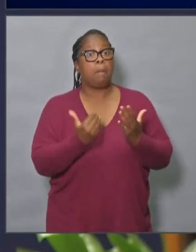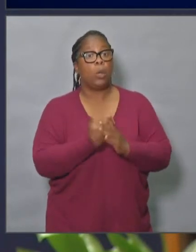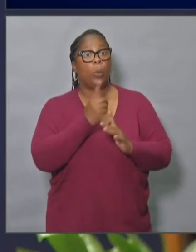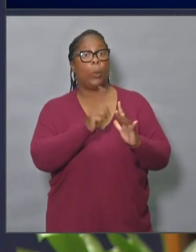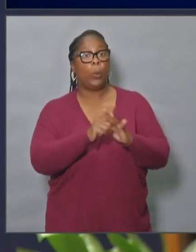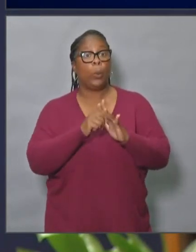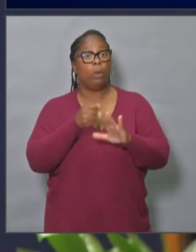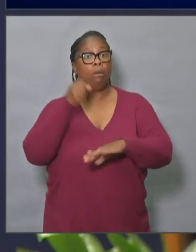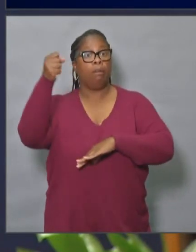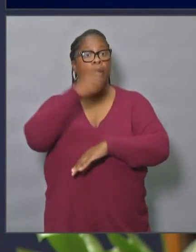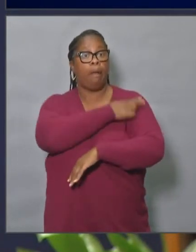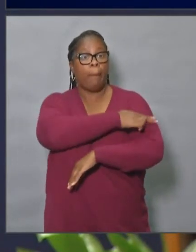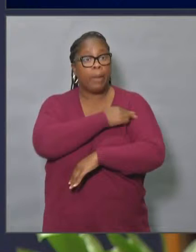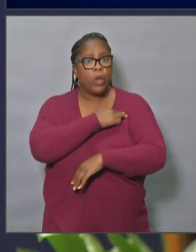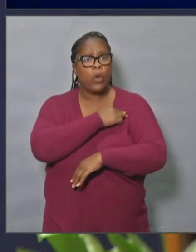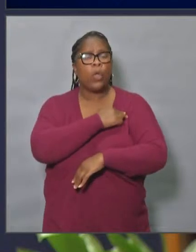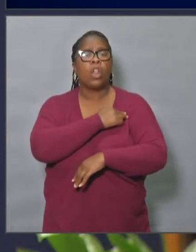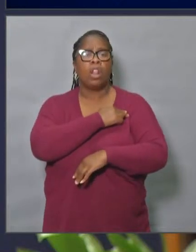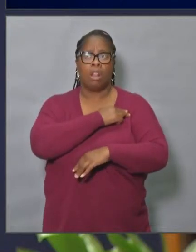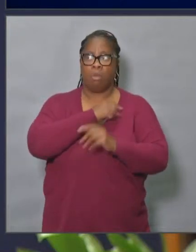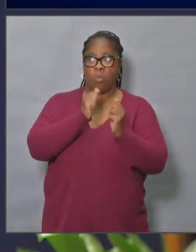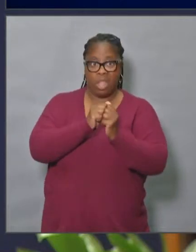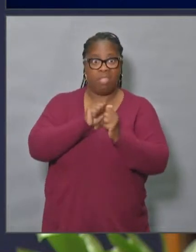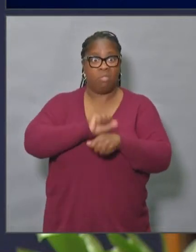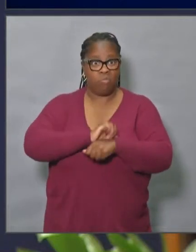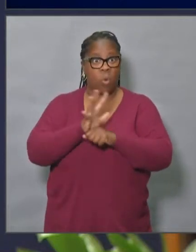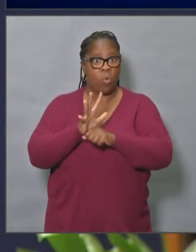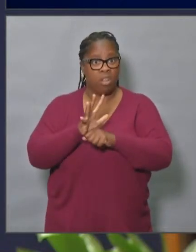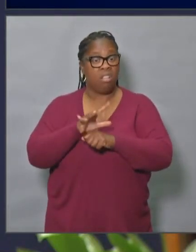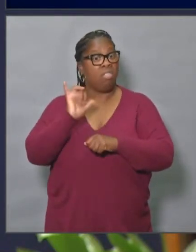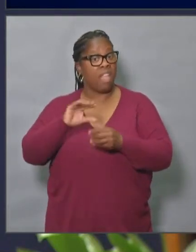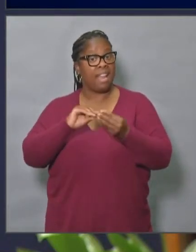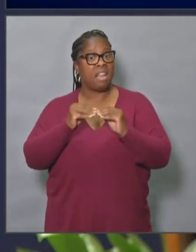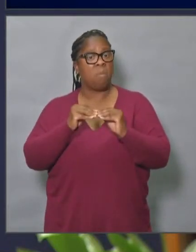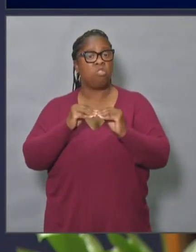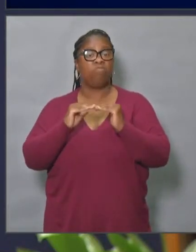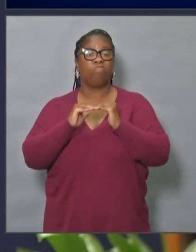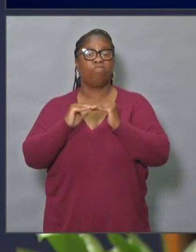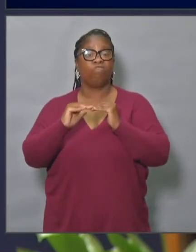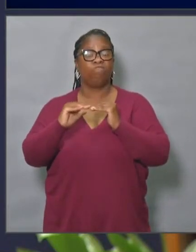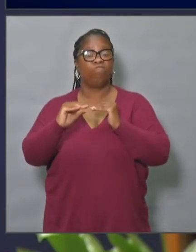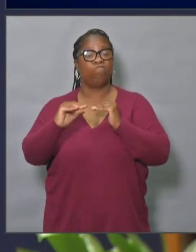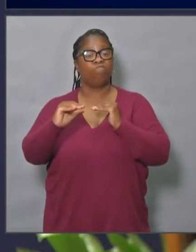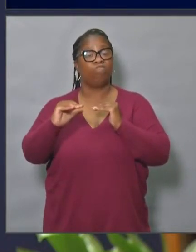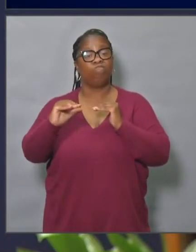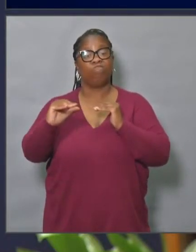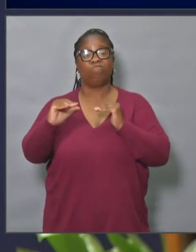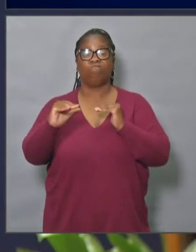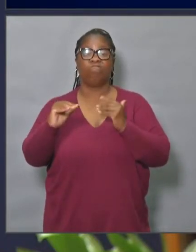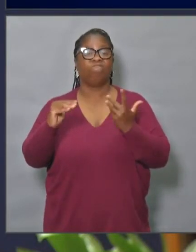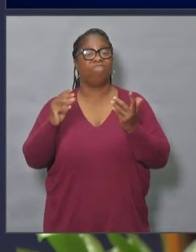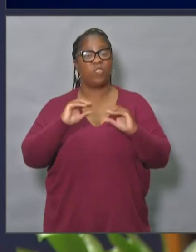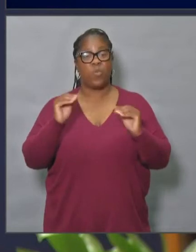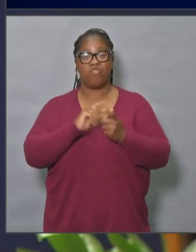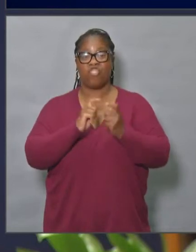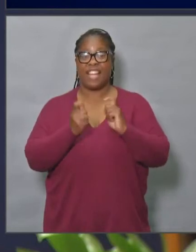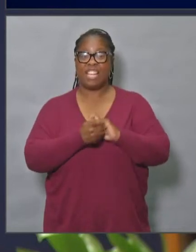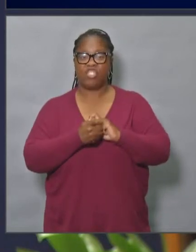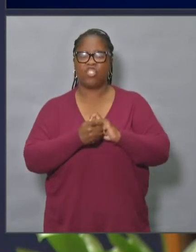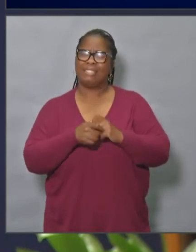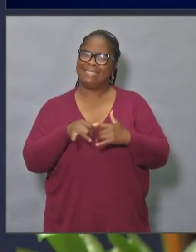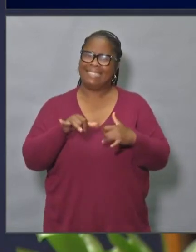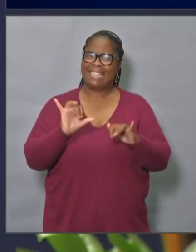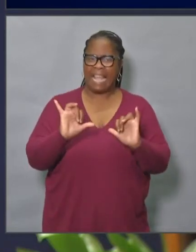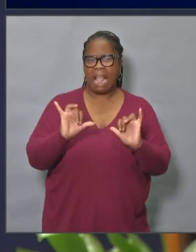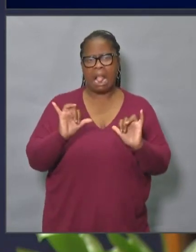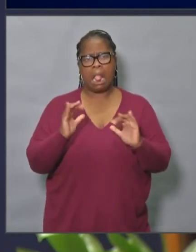of hospitalized patients who are there with COVID-19 continues to remain stable. And this is still within the range of uncertainty that